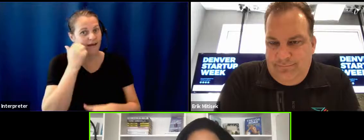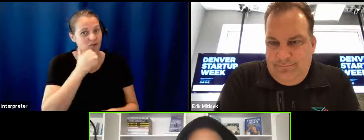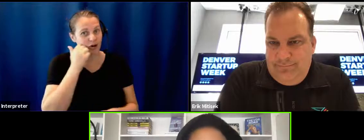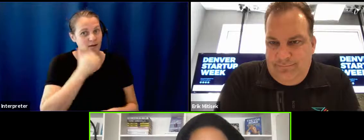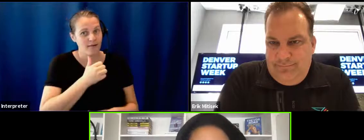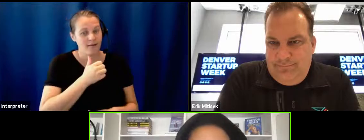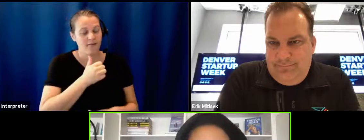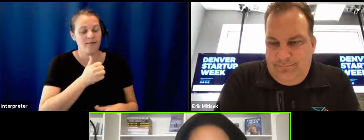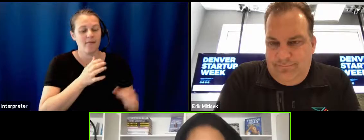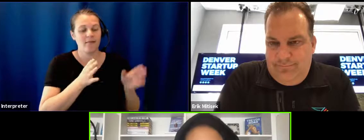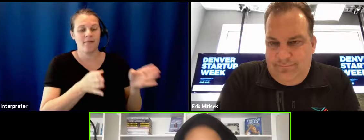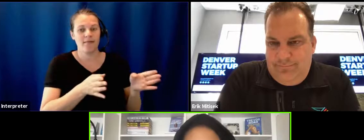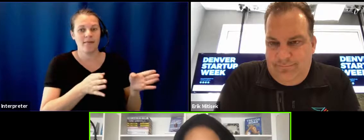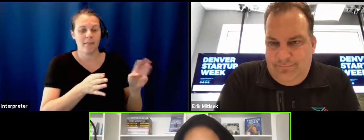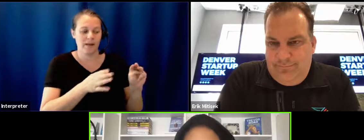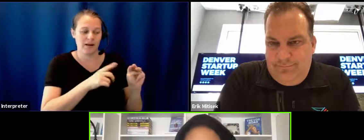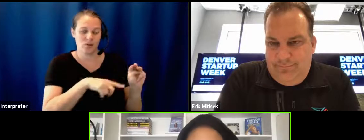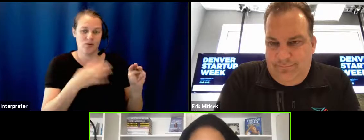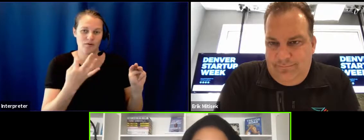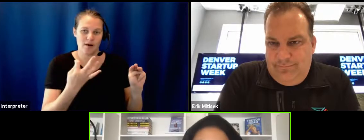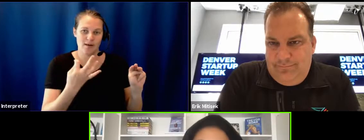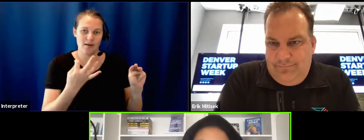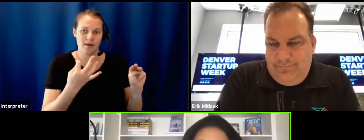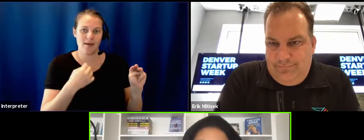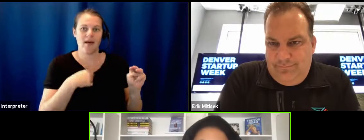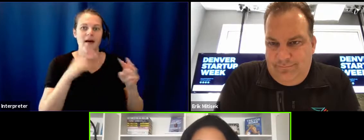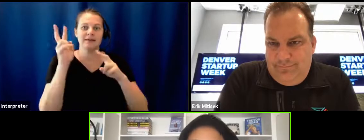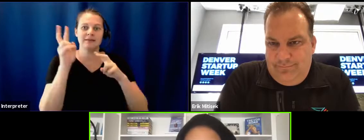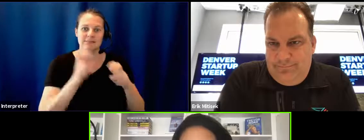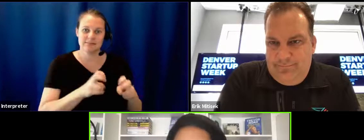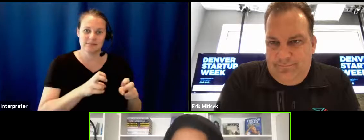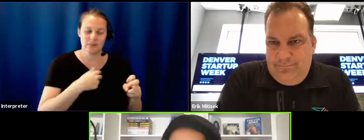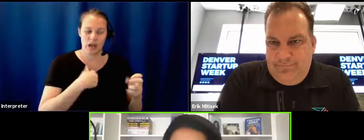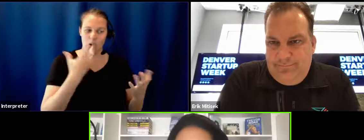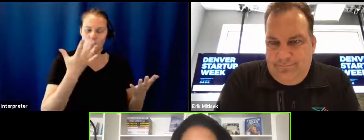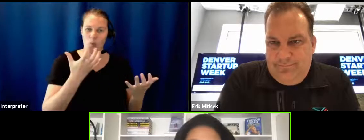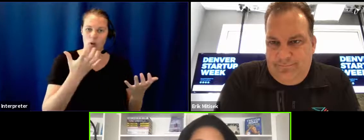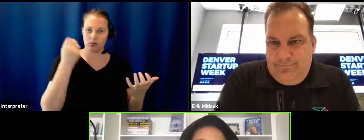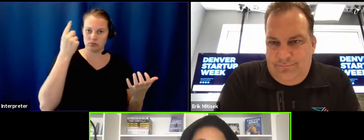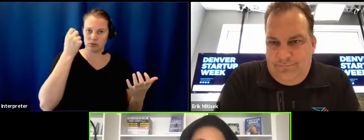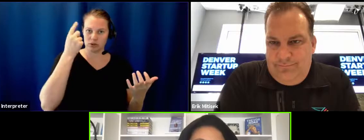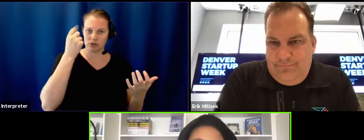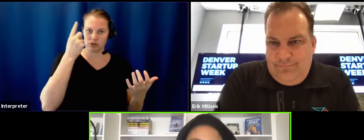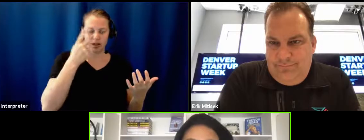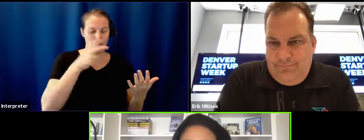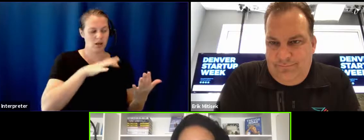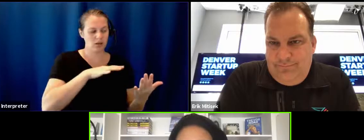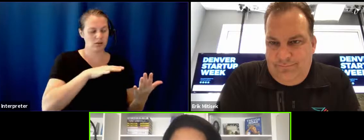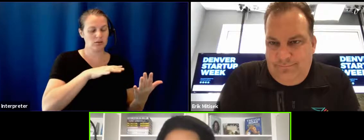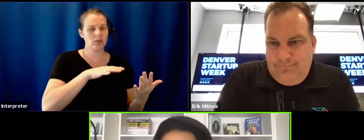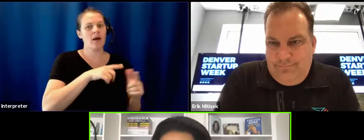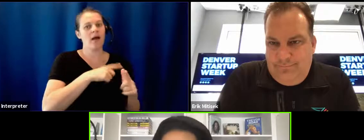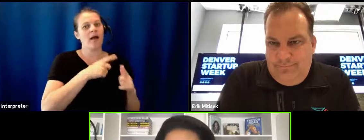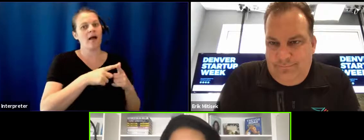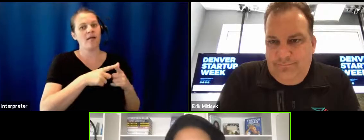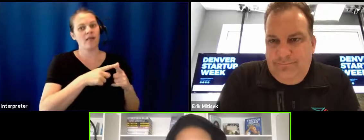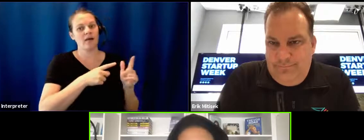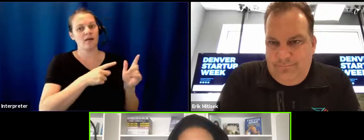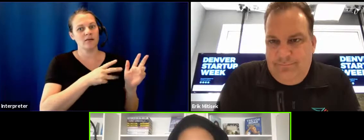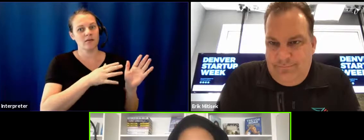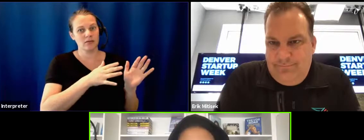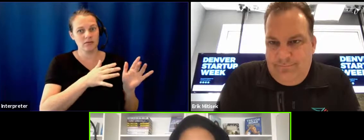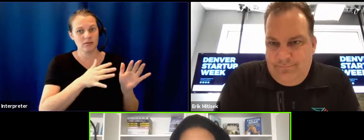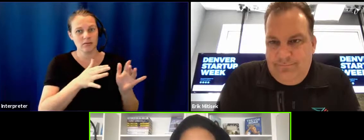a kind of a download of things that I want to understand. And then I get into my long day and then I kind of end the day understanding more